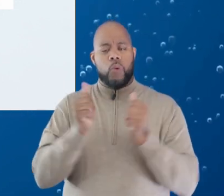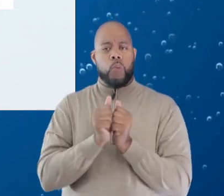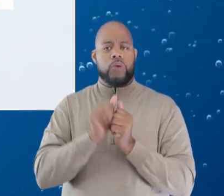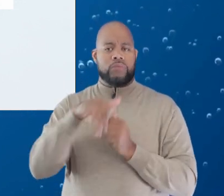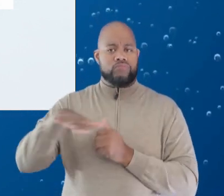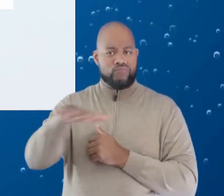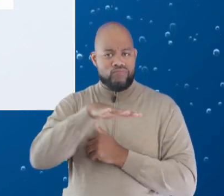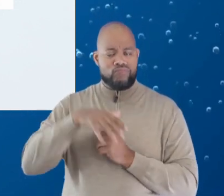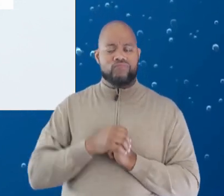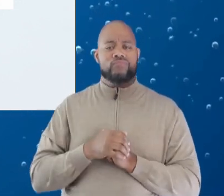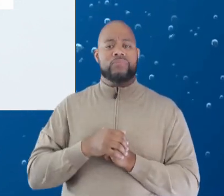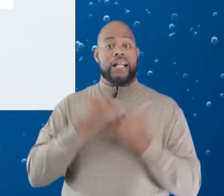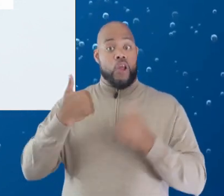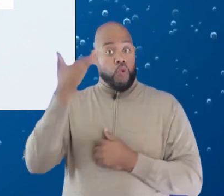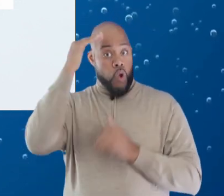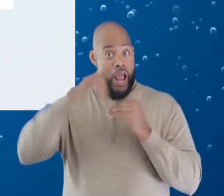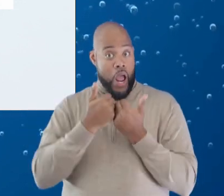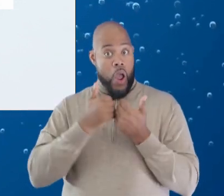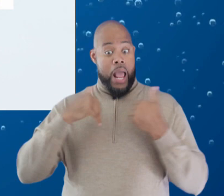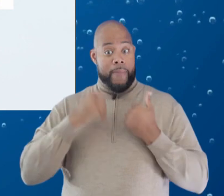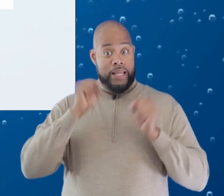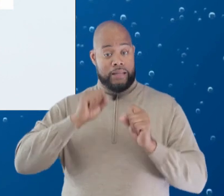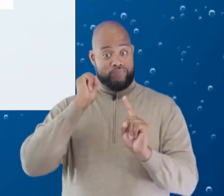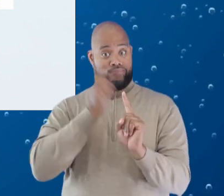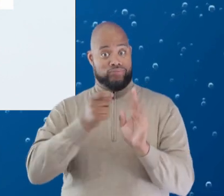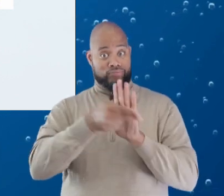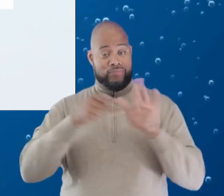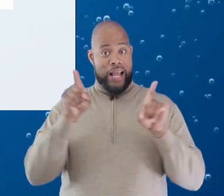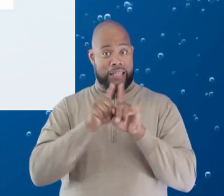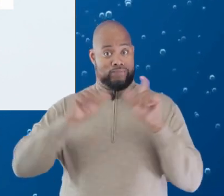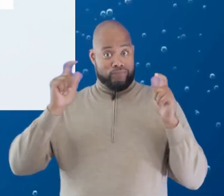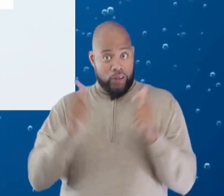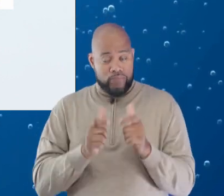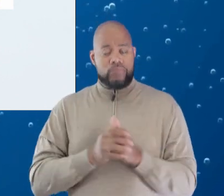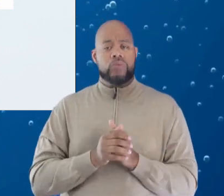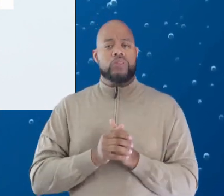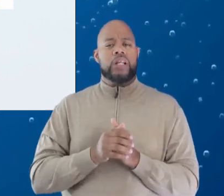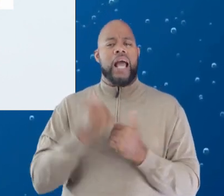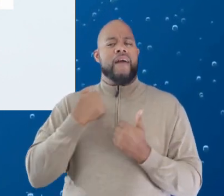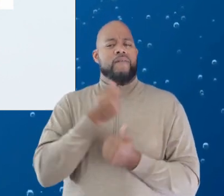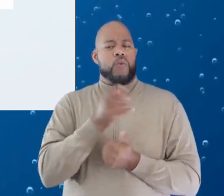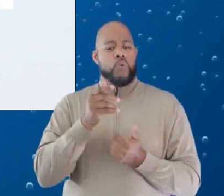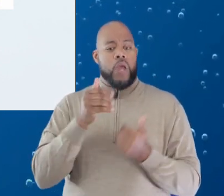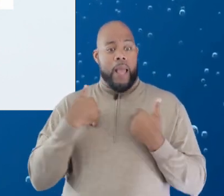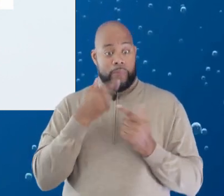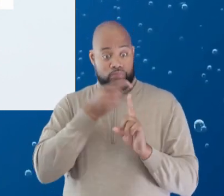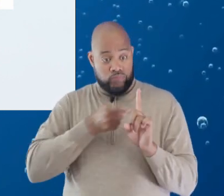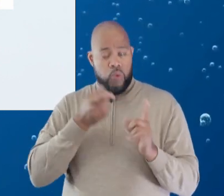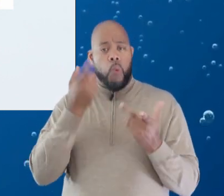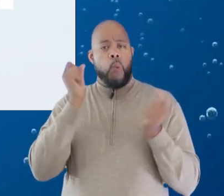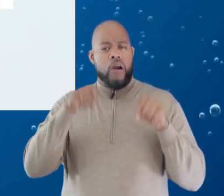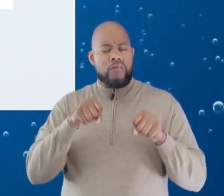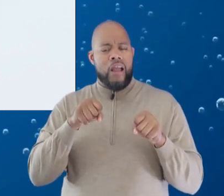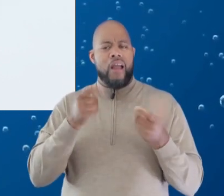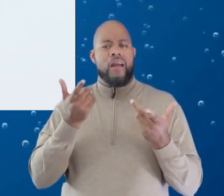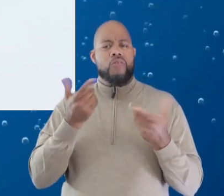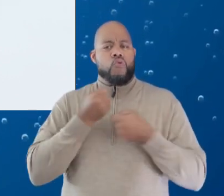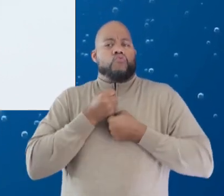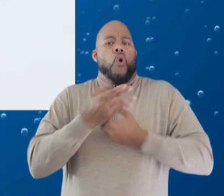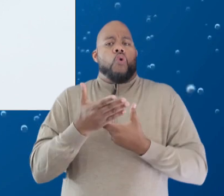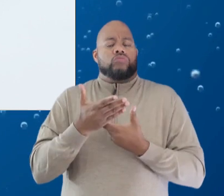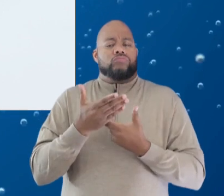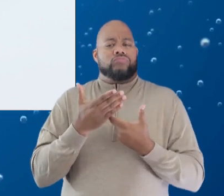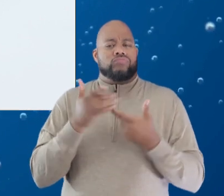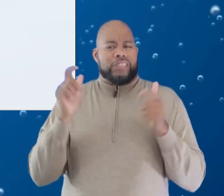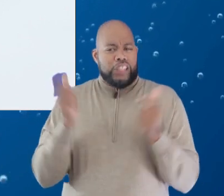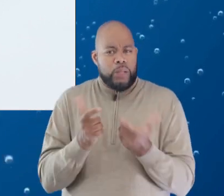with stakeholders. So now that we know how species can be designated as endangered and what a few of those species are, what can actually